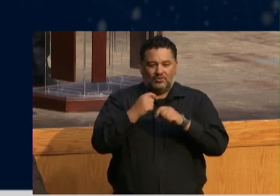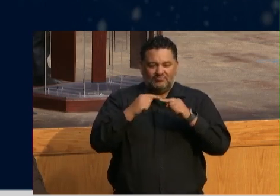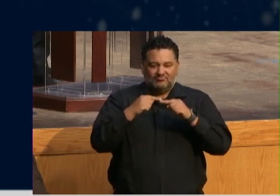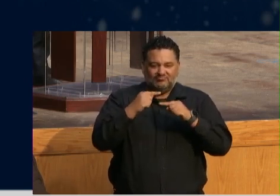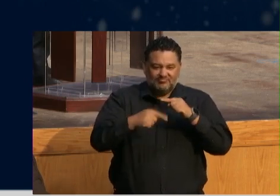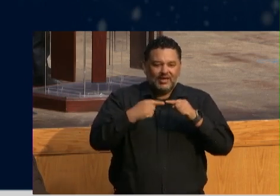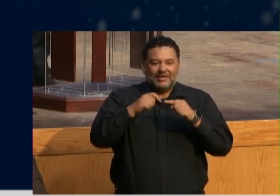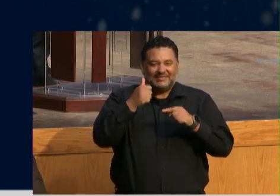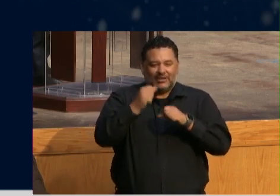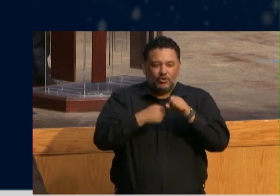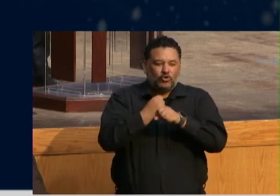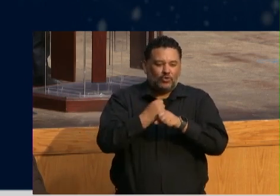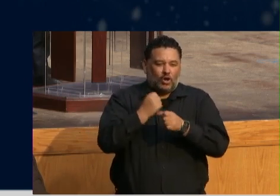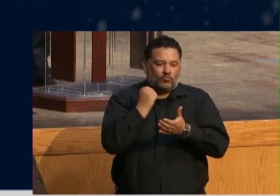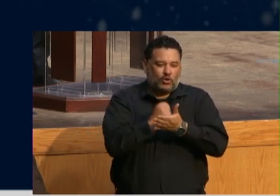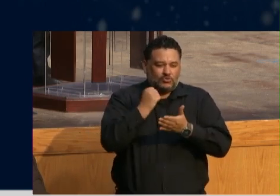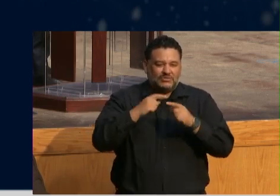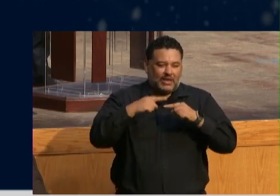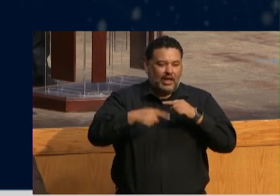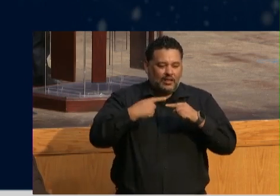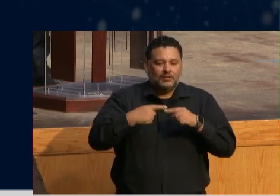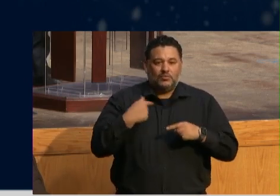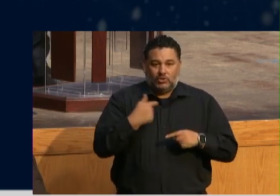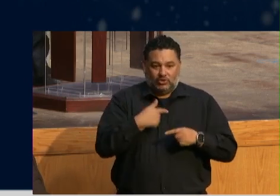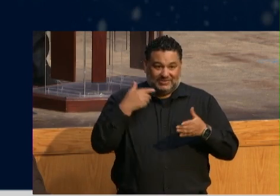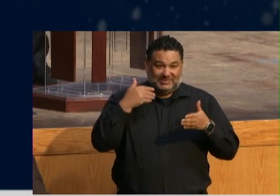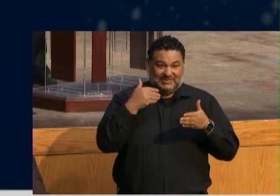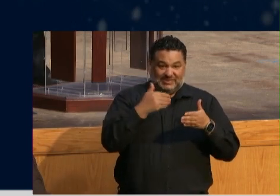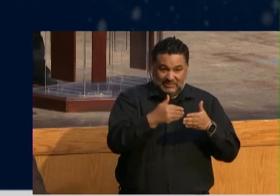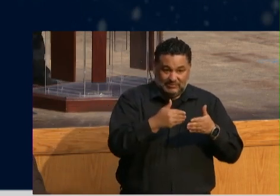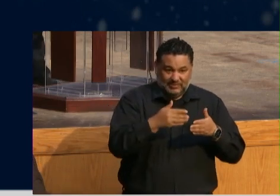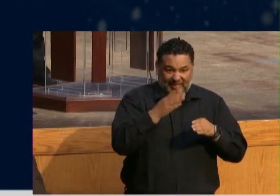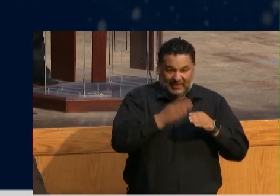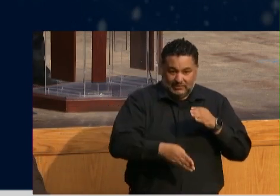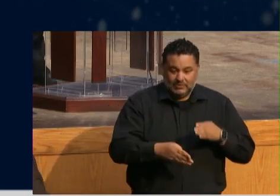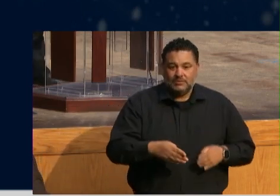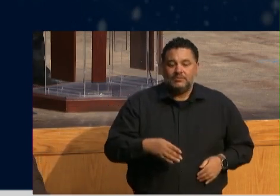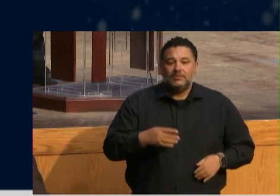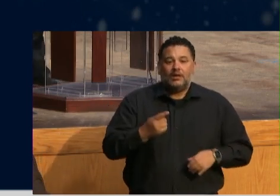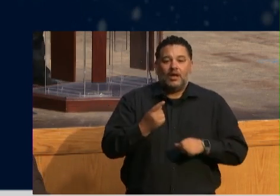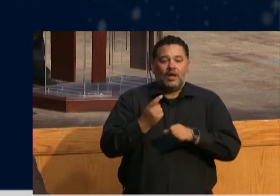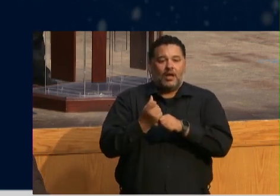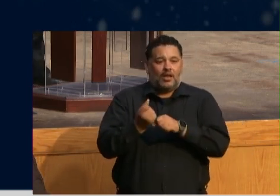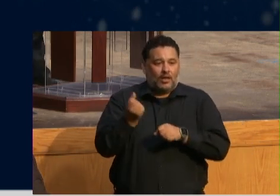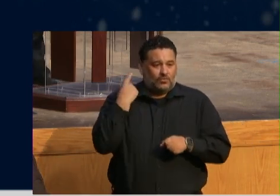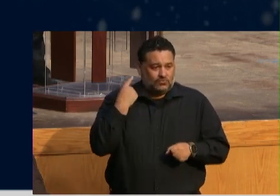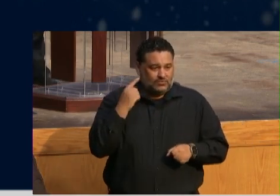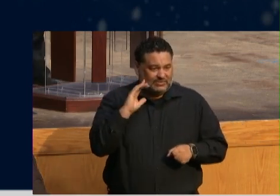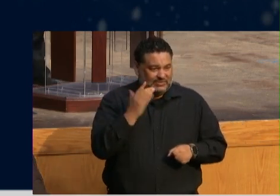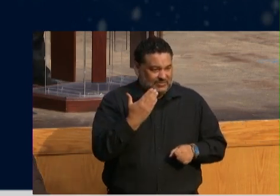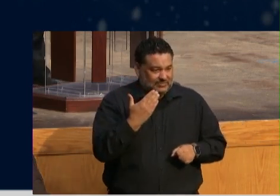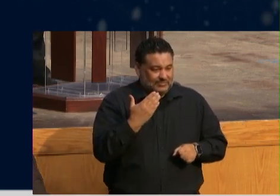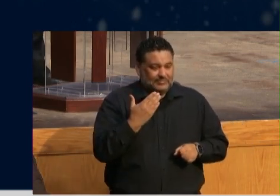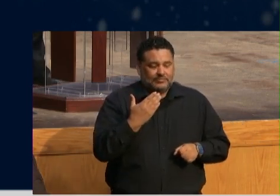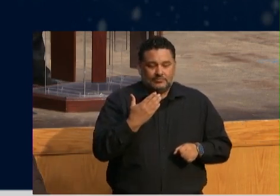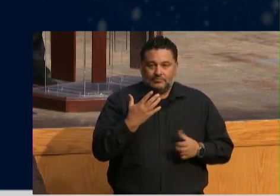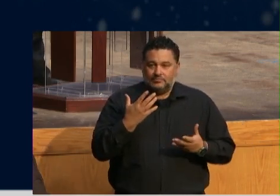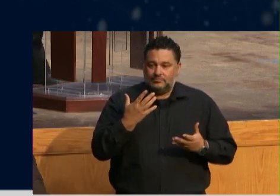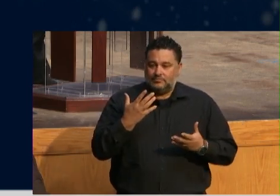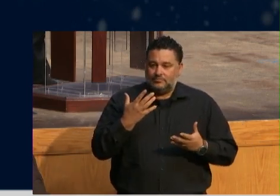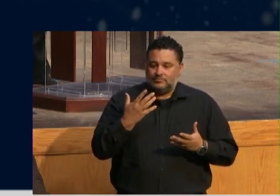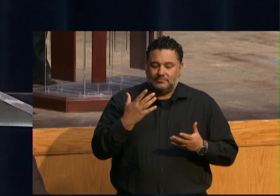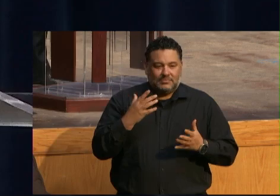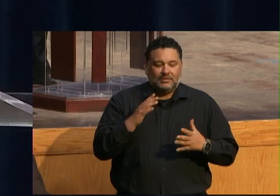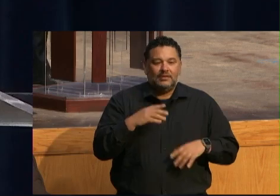are very near the end of that accreditation cycle right now. Last year, it seems to be running together. Last year, I believe, we